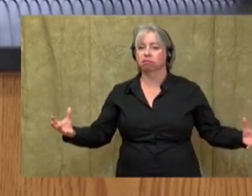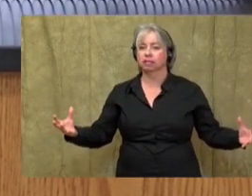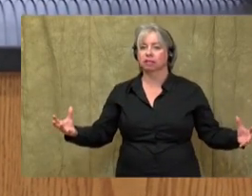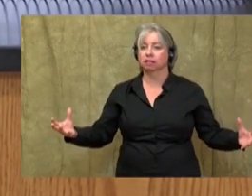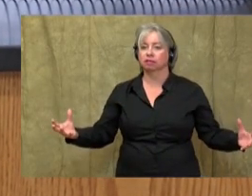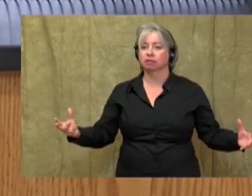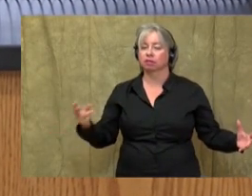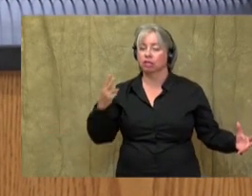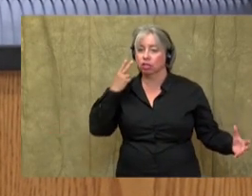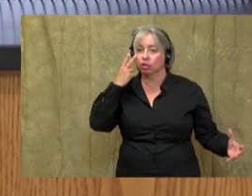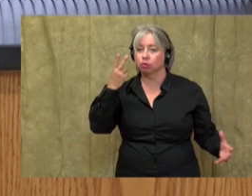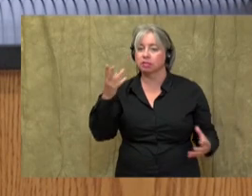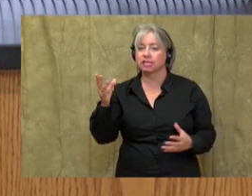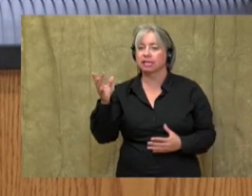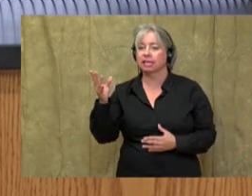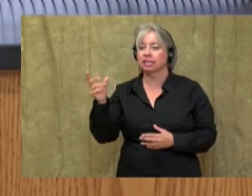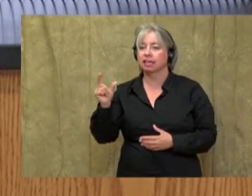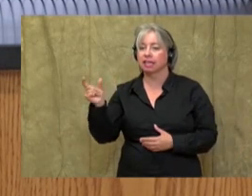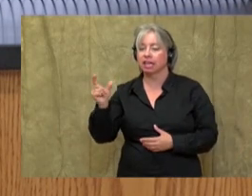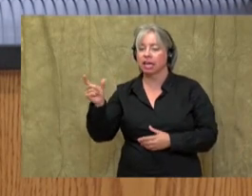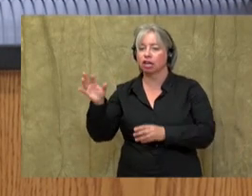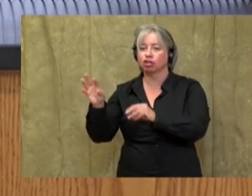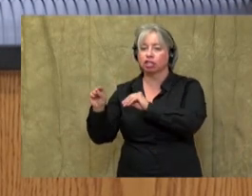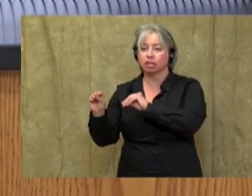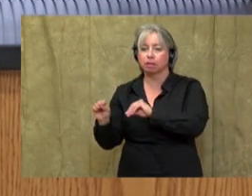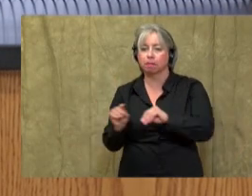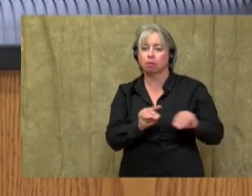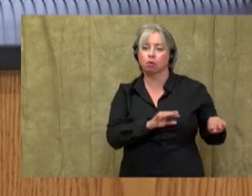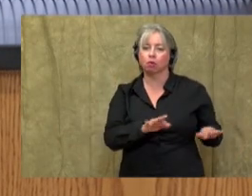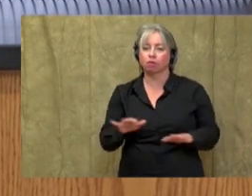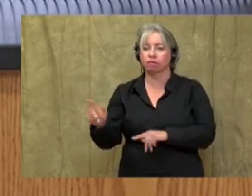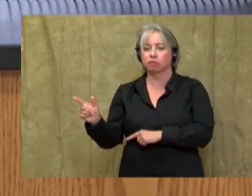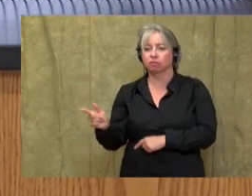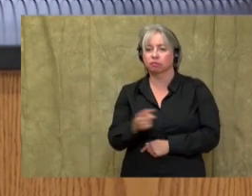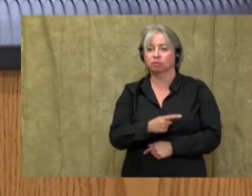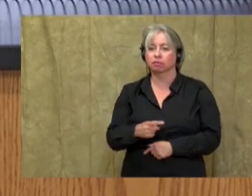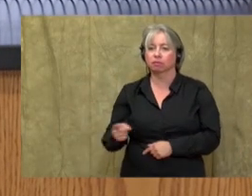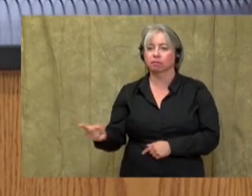see the energy move through the slinky from side to side.